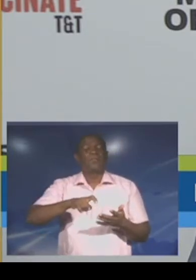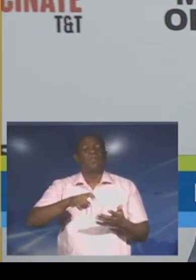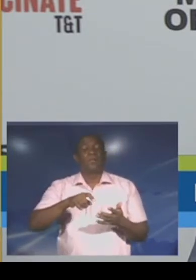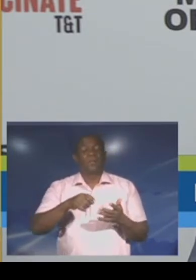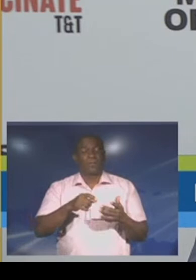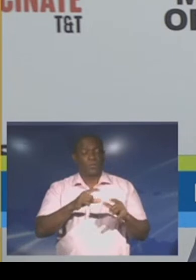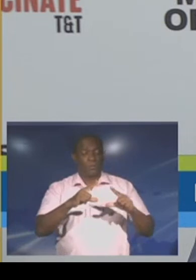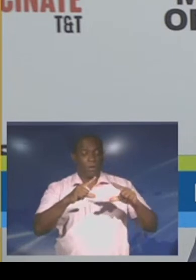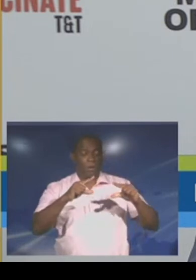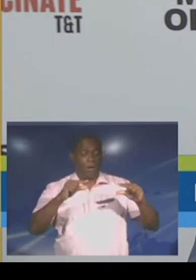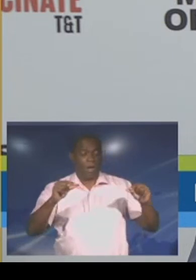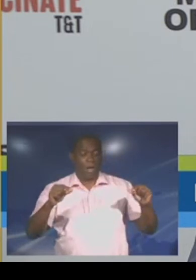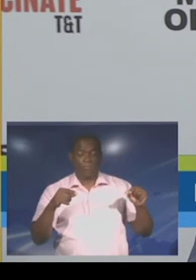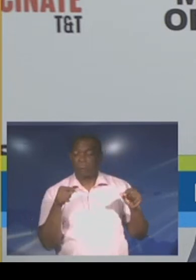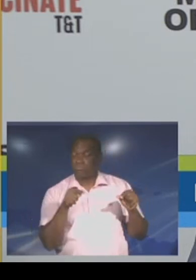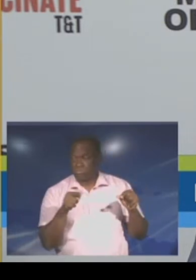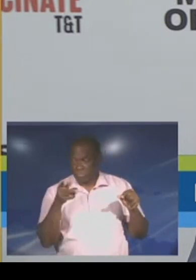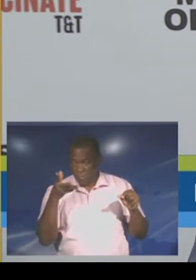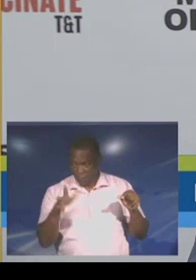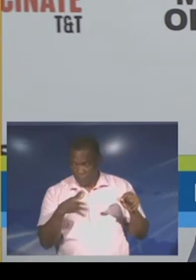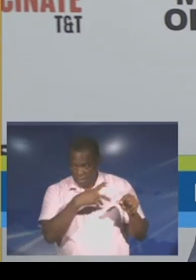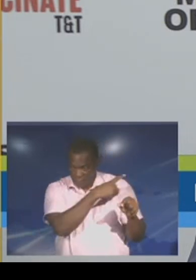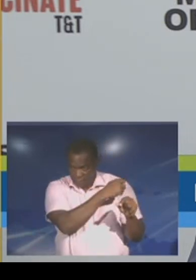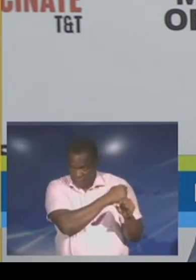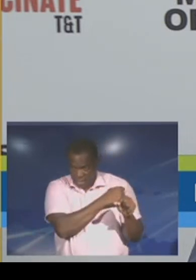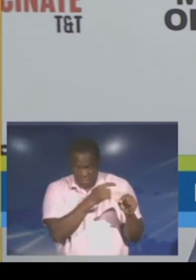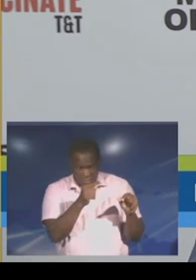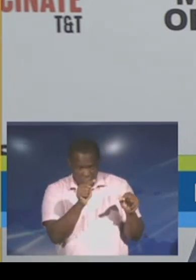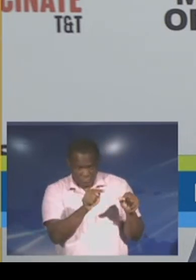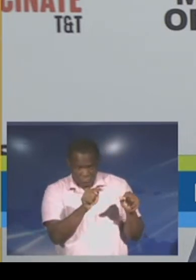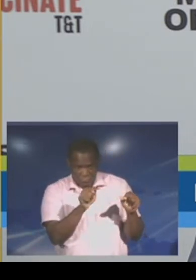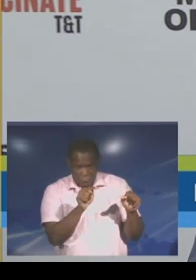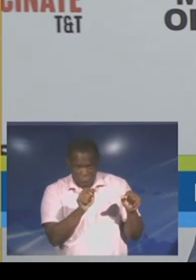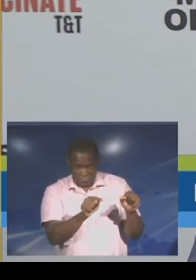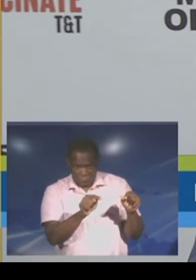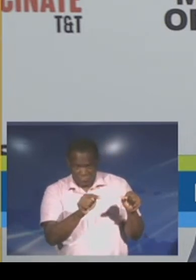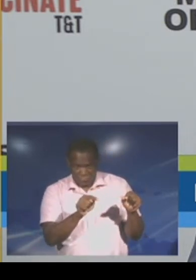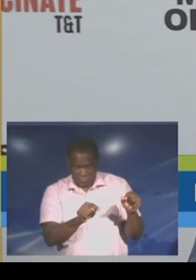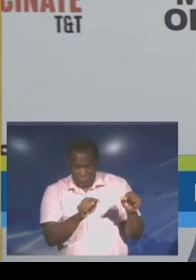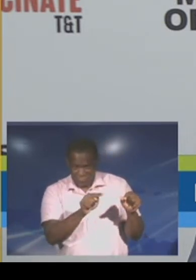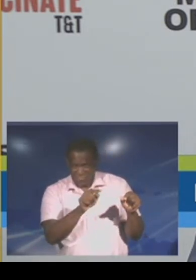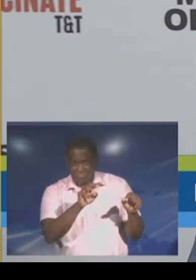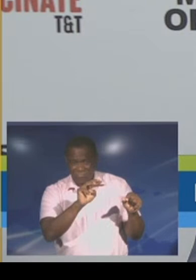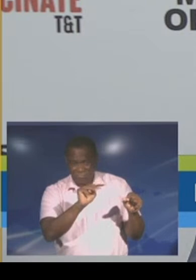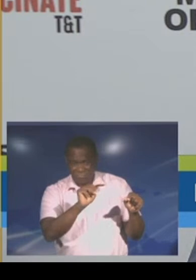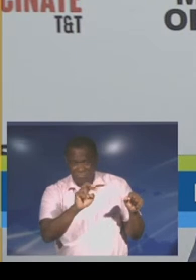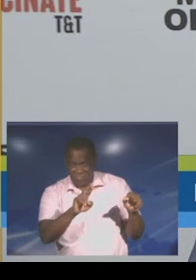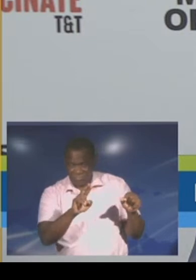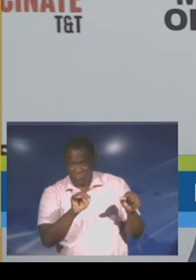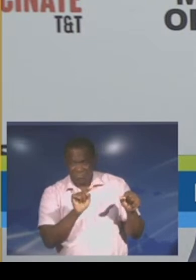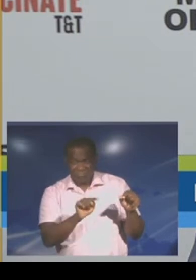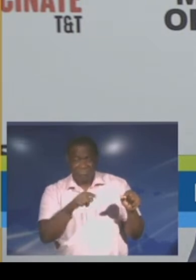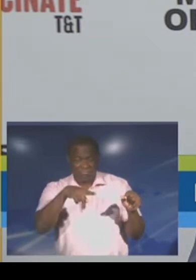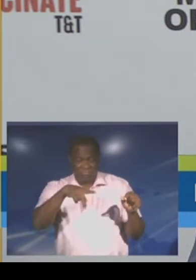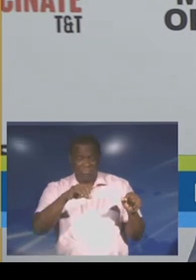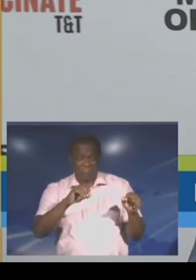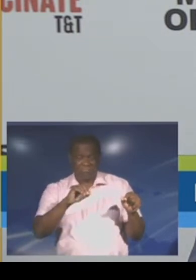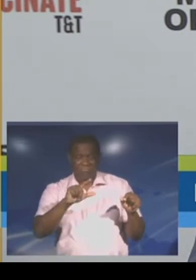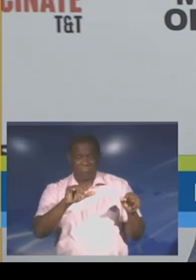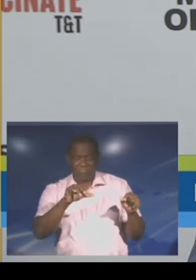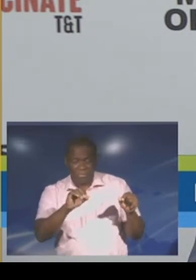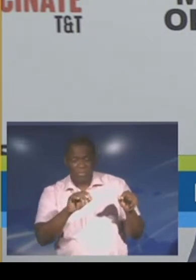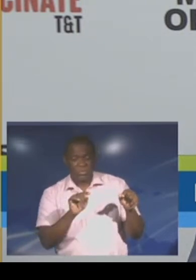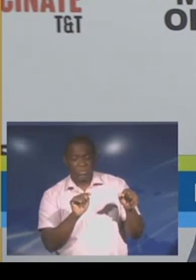the noise, ignore the misinformation, ignore the disinformation being put